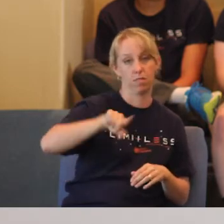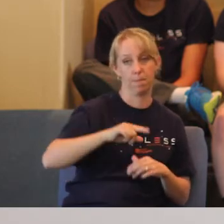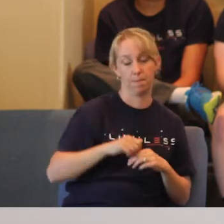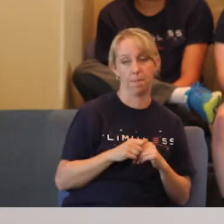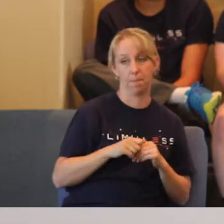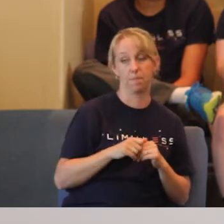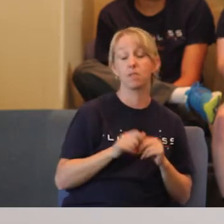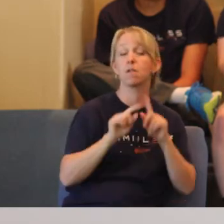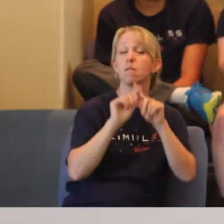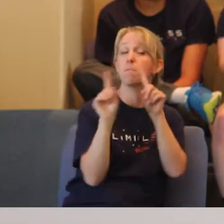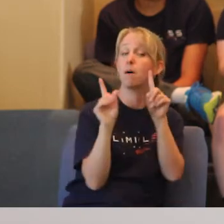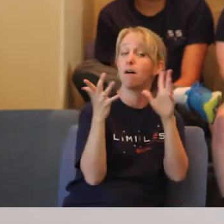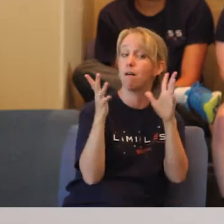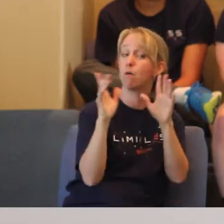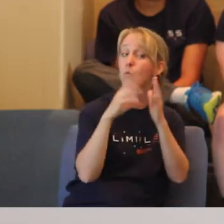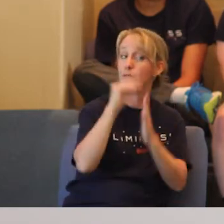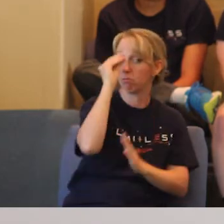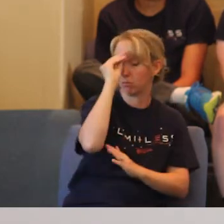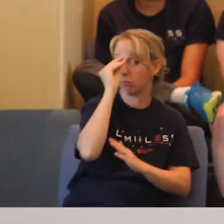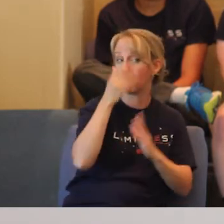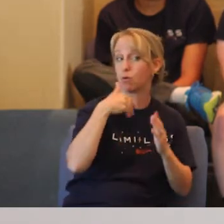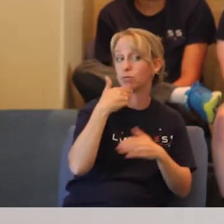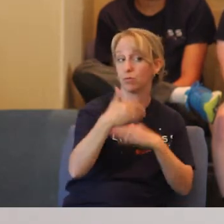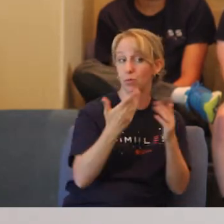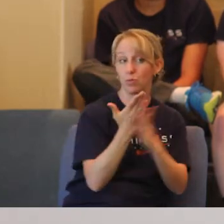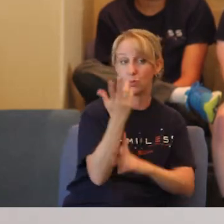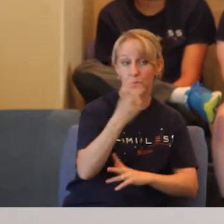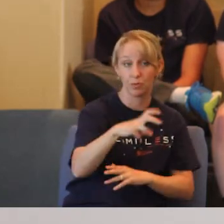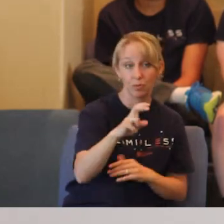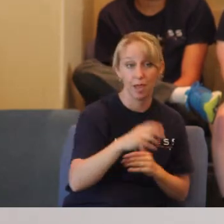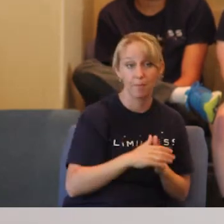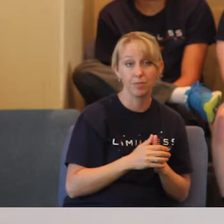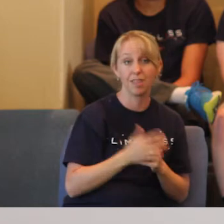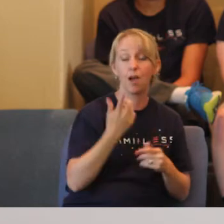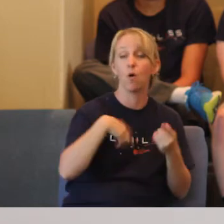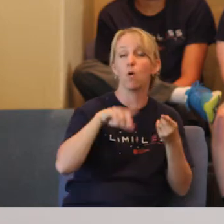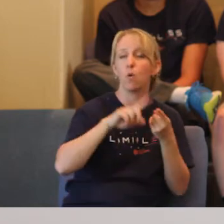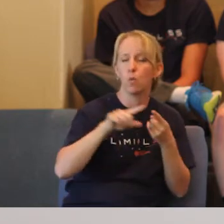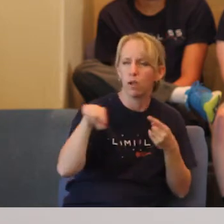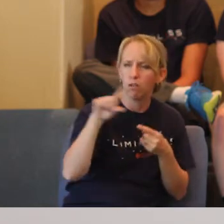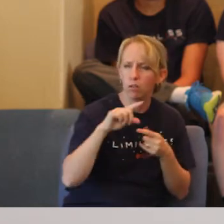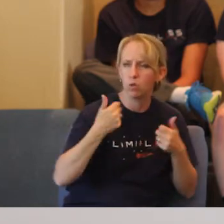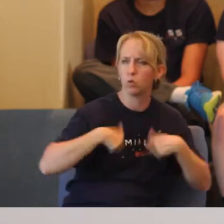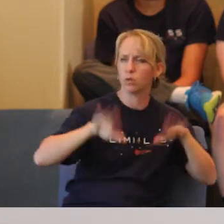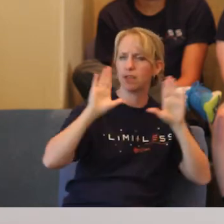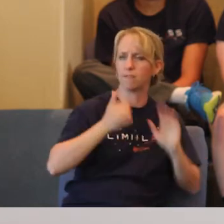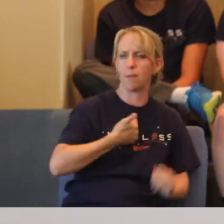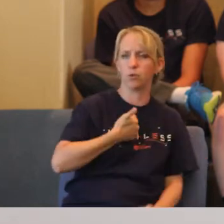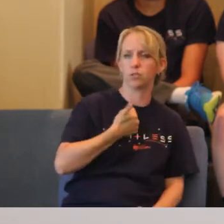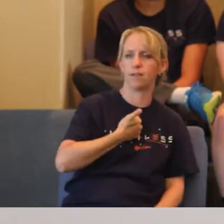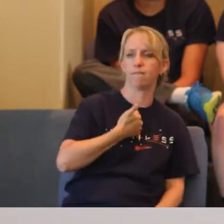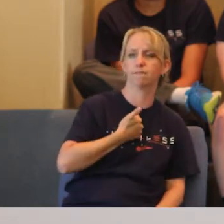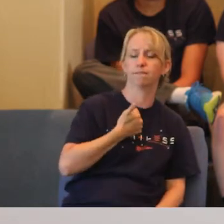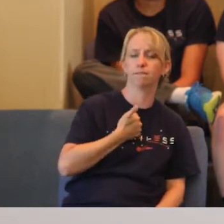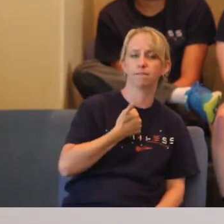through this week that when you give of yourself, when you give up everything for someone